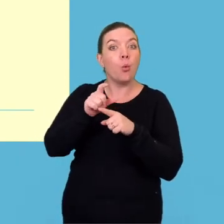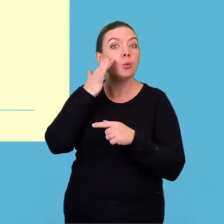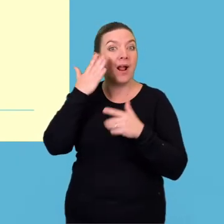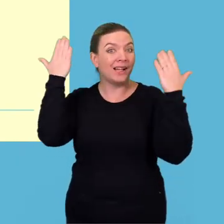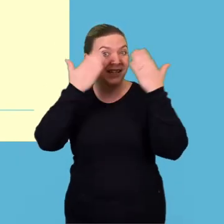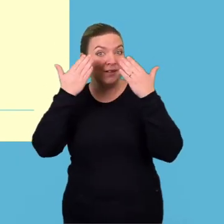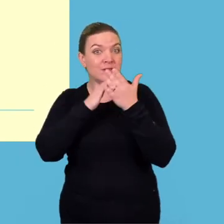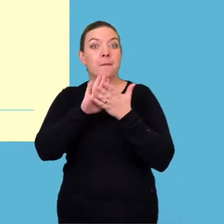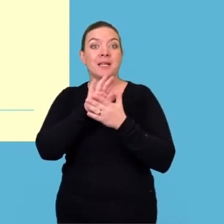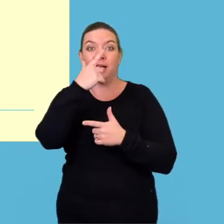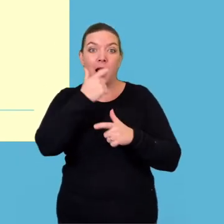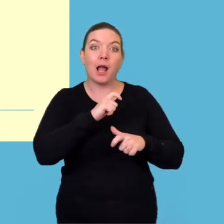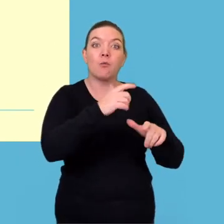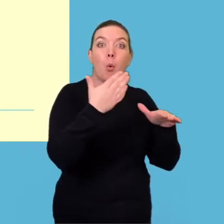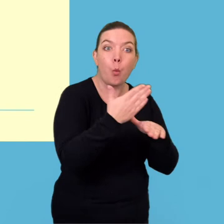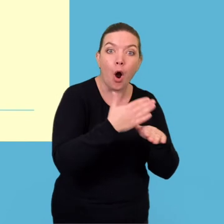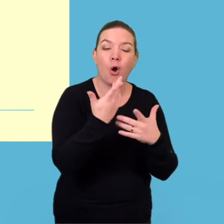other responsibilities during the day.